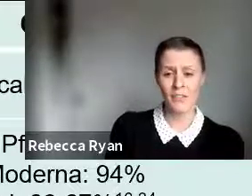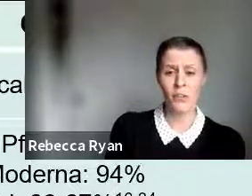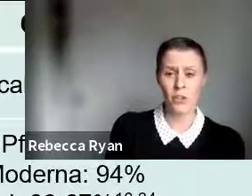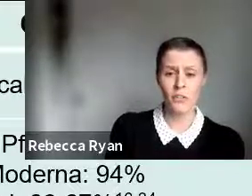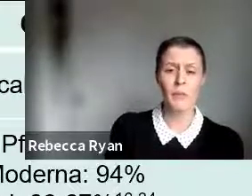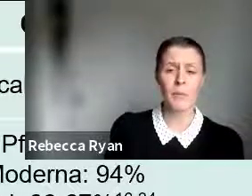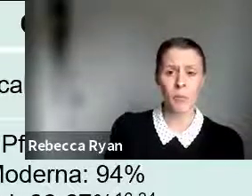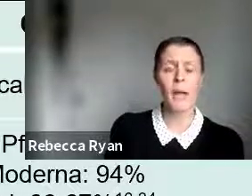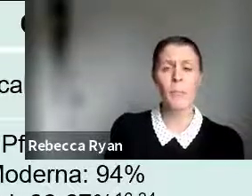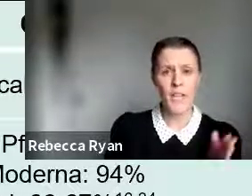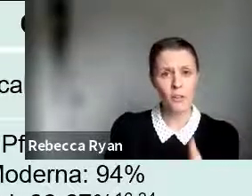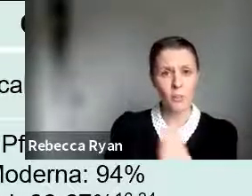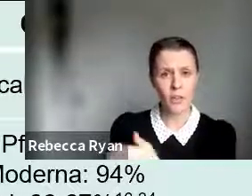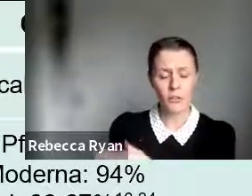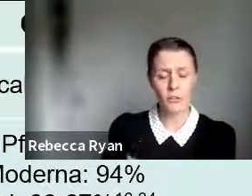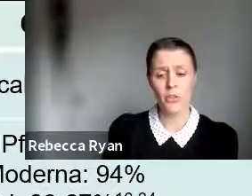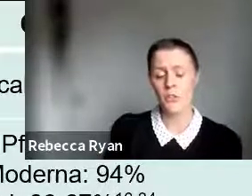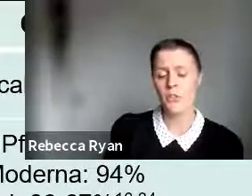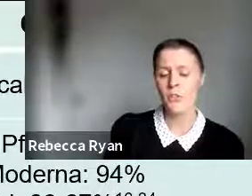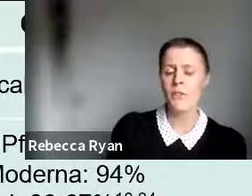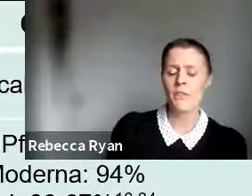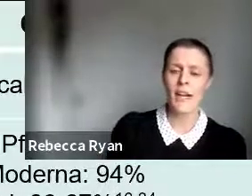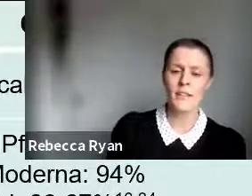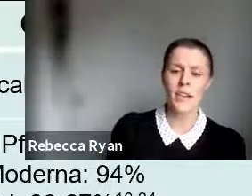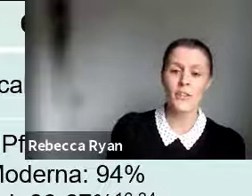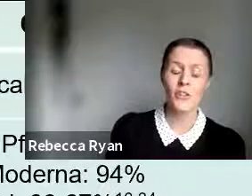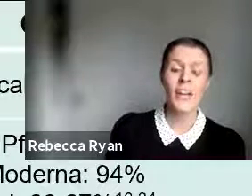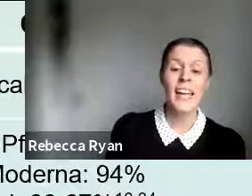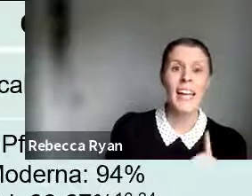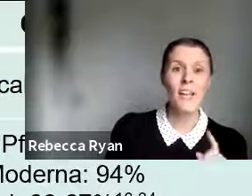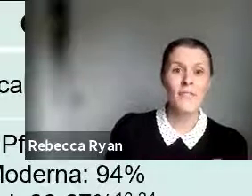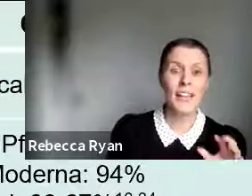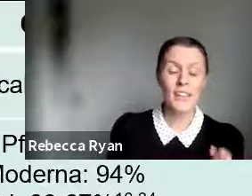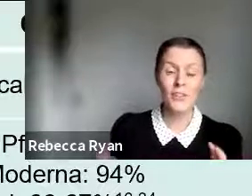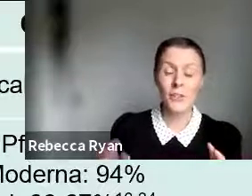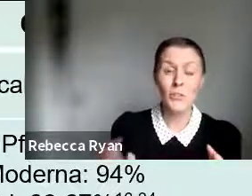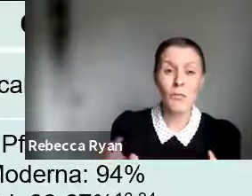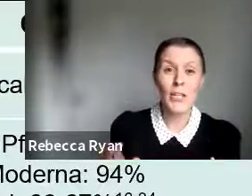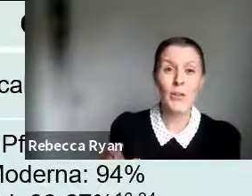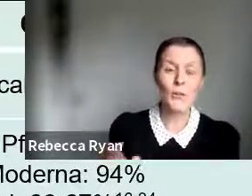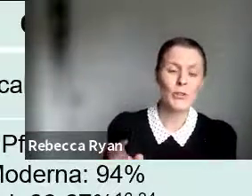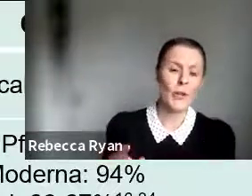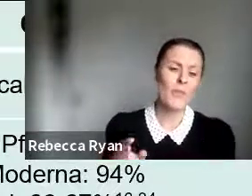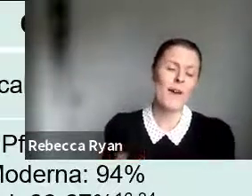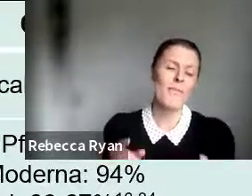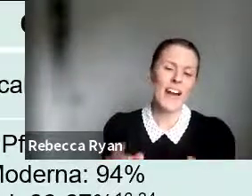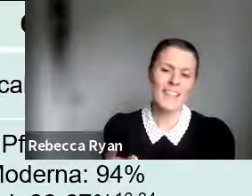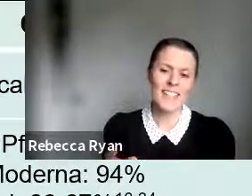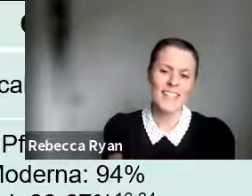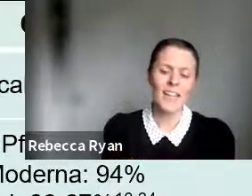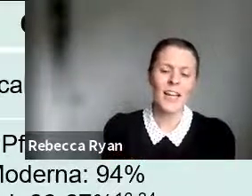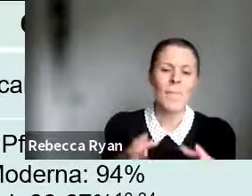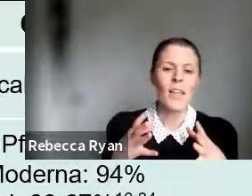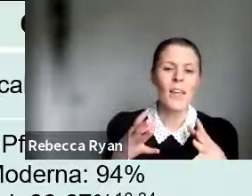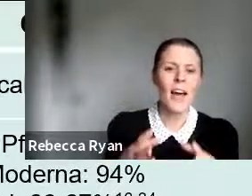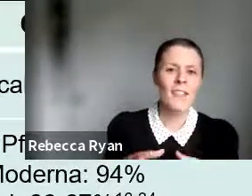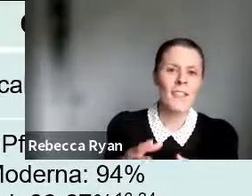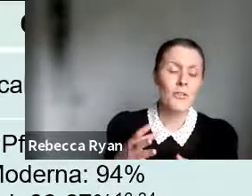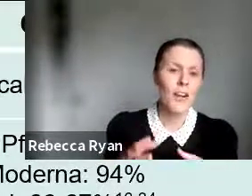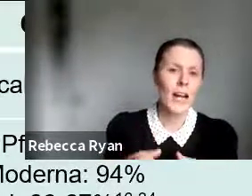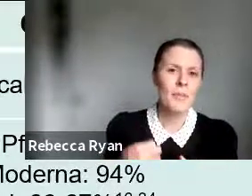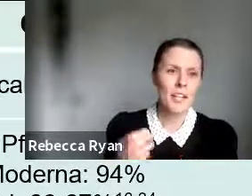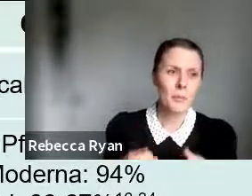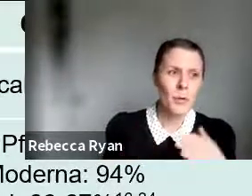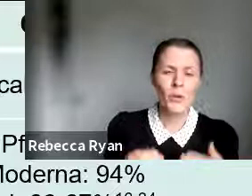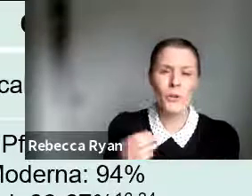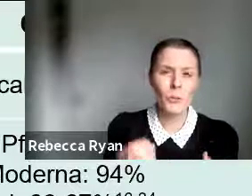is in infanthood. Same thing with hepatitis because there's a series of vaccinations. In fact, this is some really cool stuff about vaccines. Vaccines